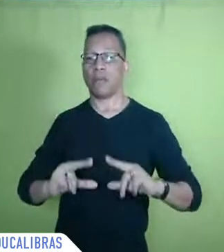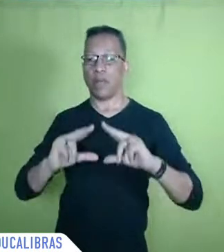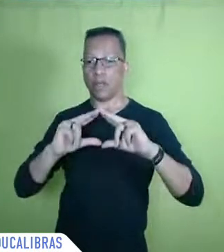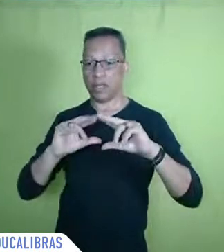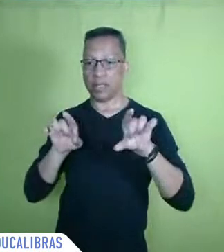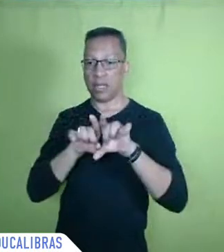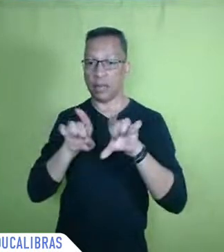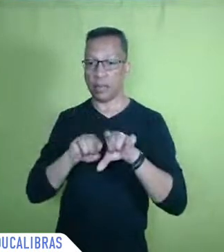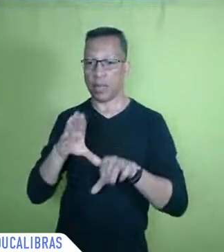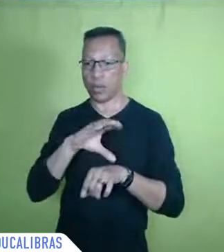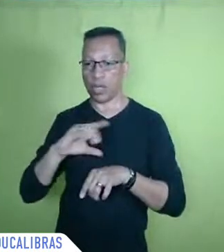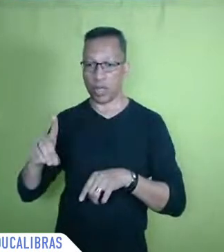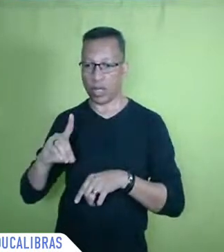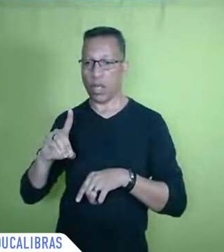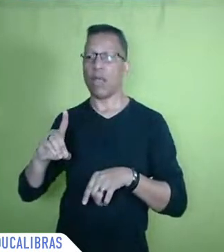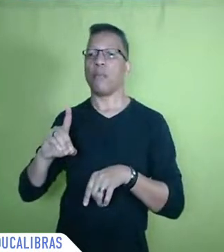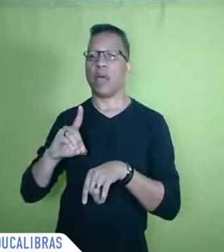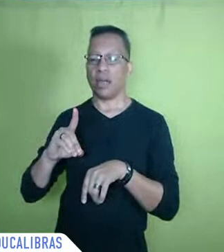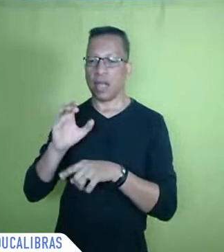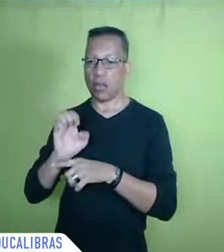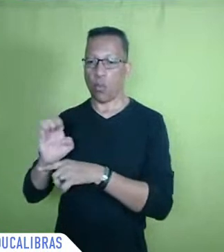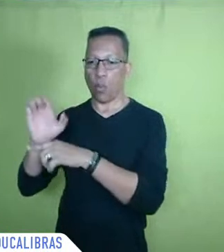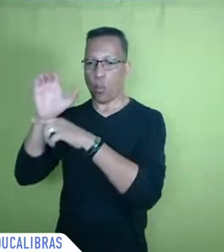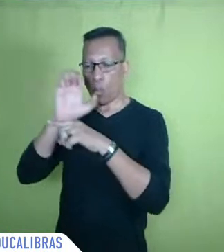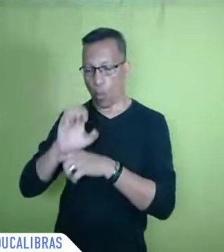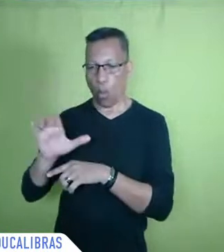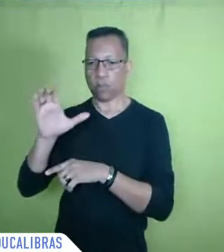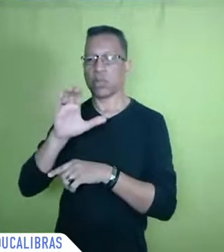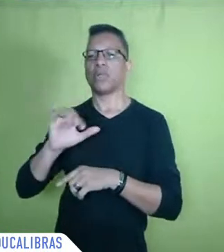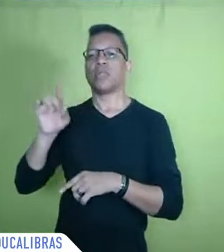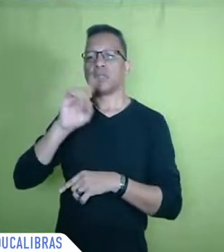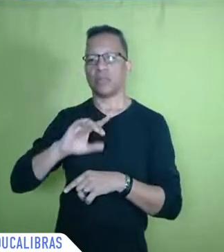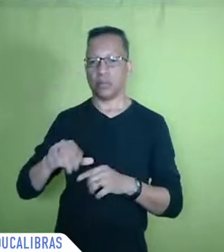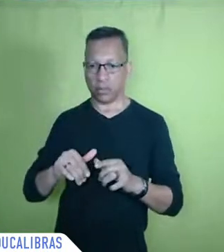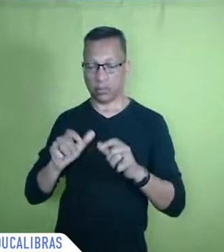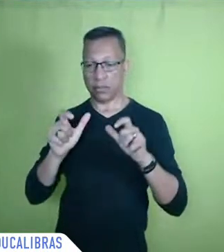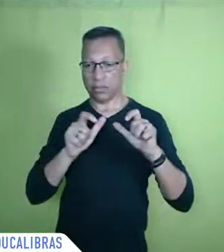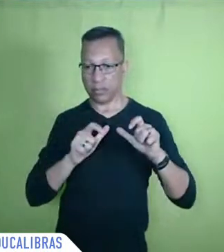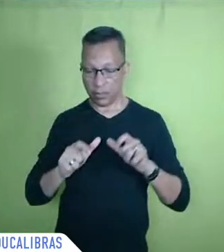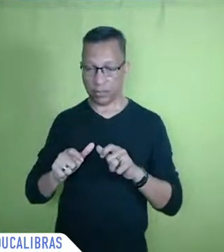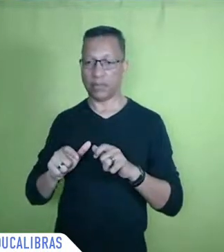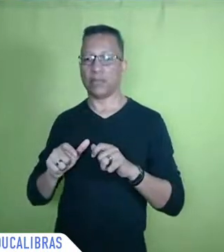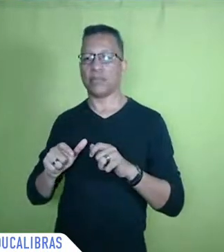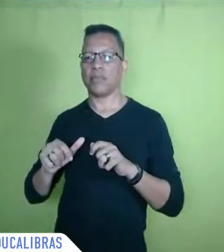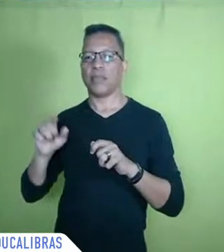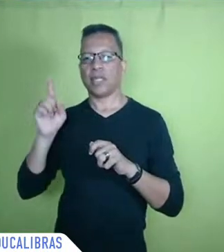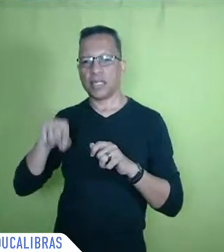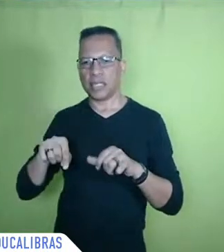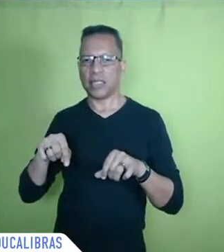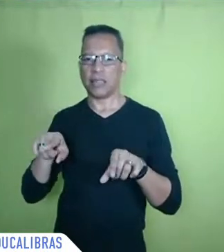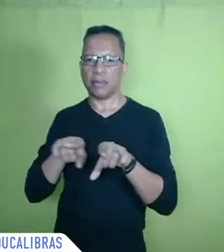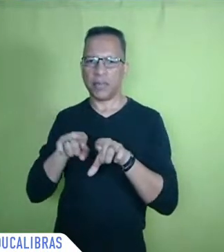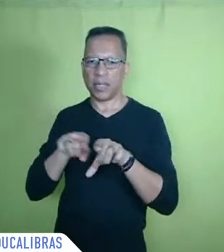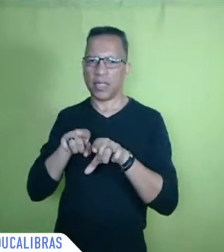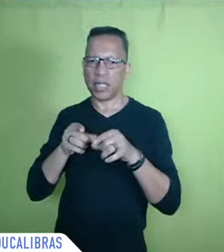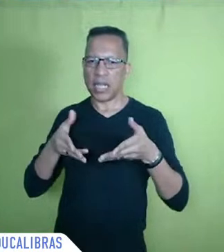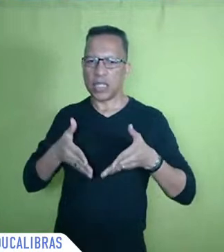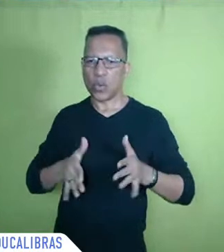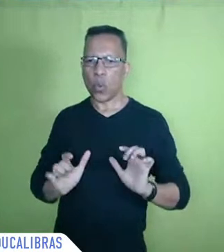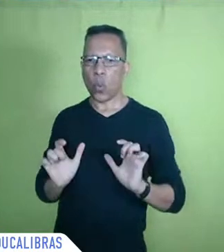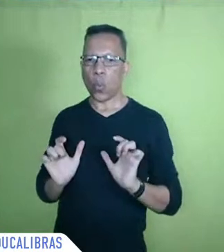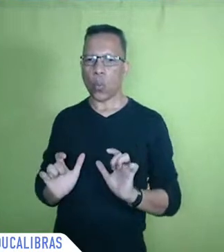Economics in Paris. He is also the coordinator of Western Europe for Western Europe at the